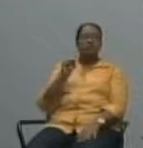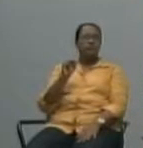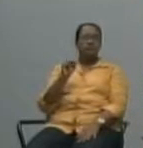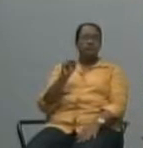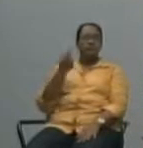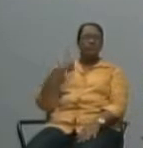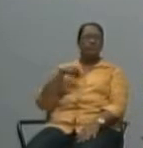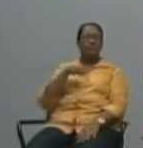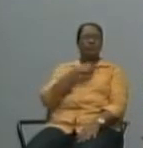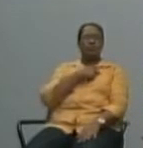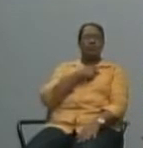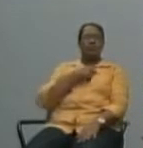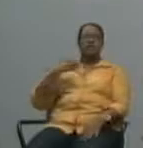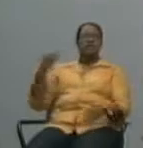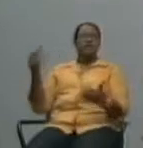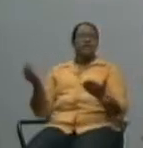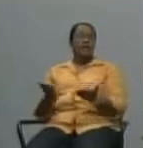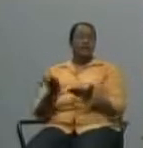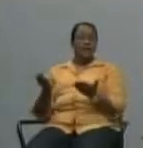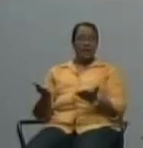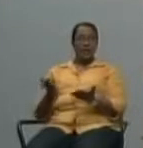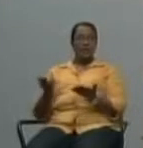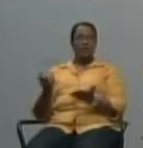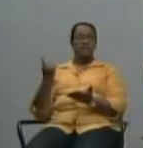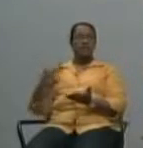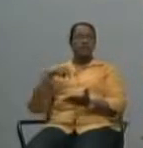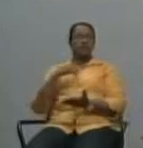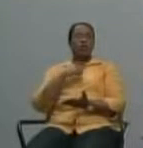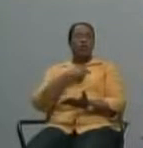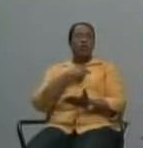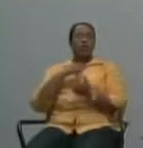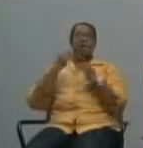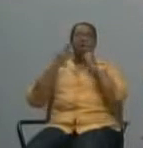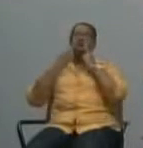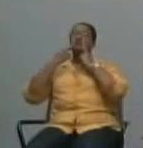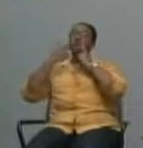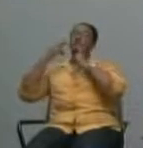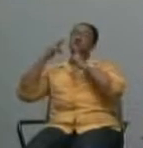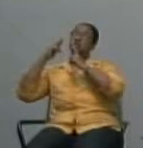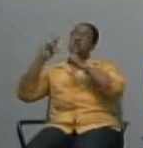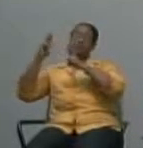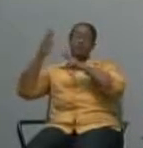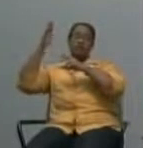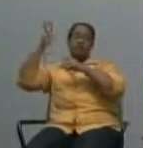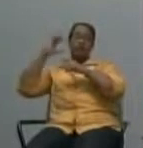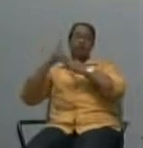so we have to respond one day of our administration.